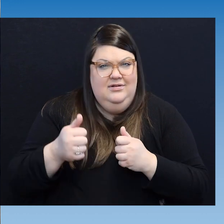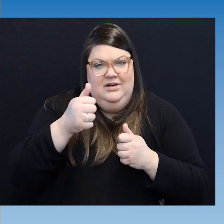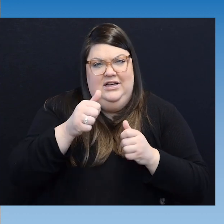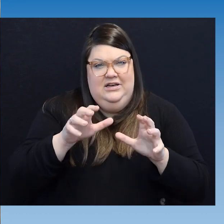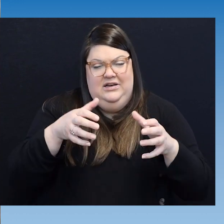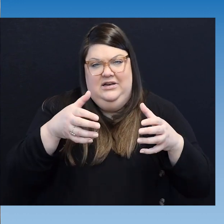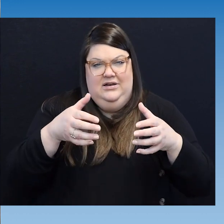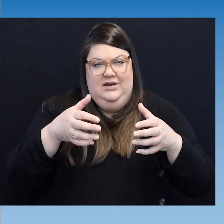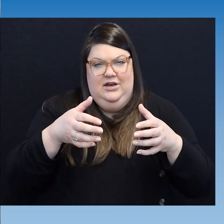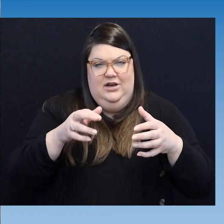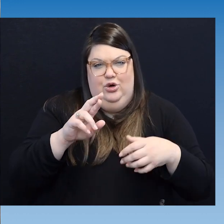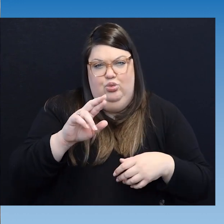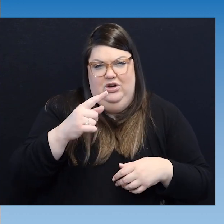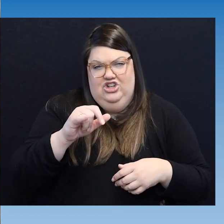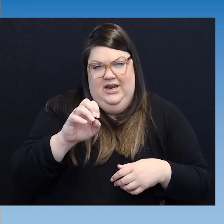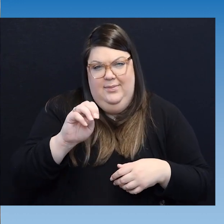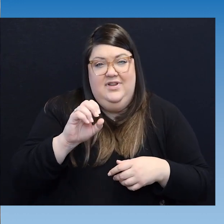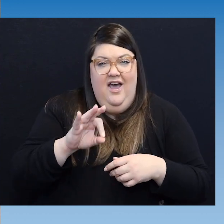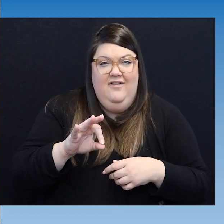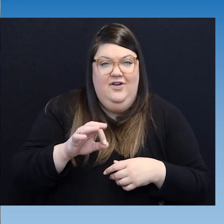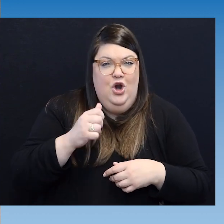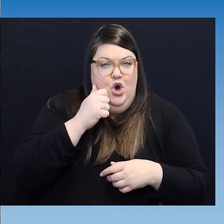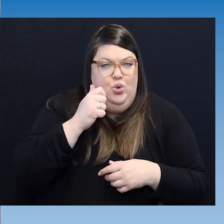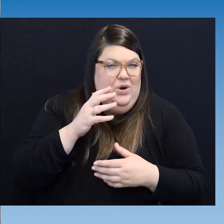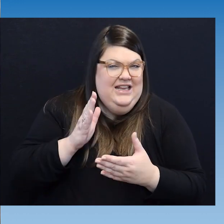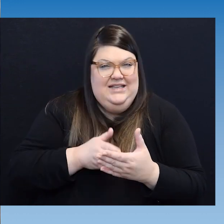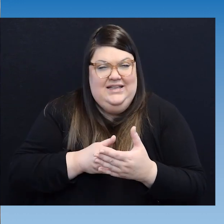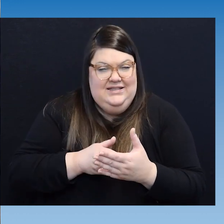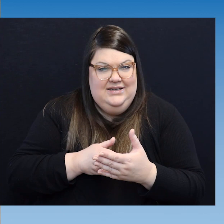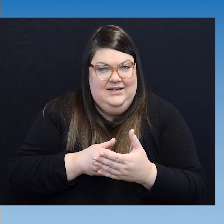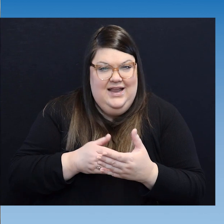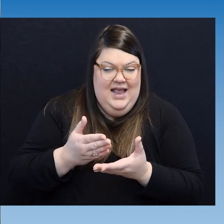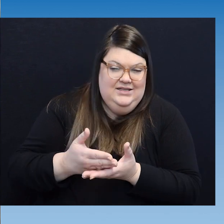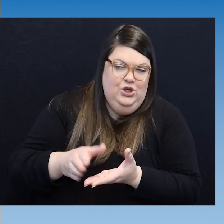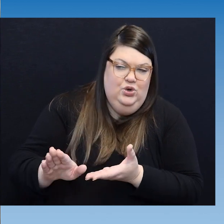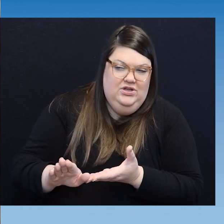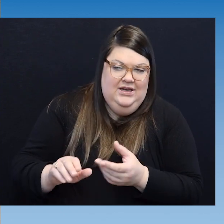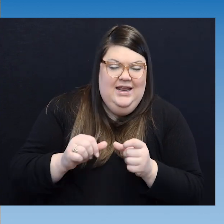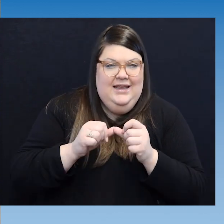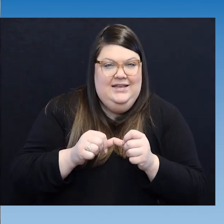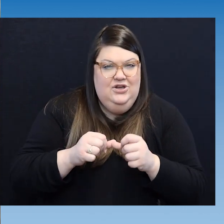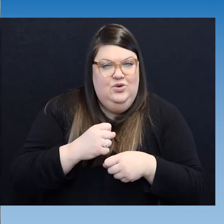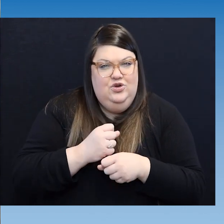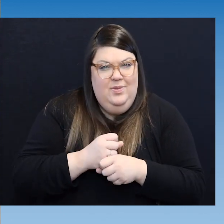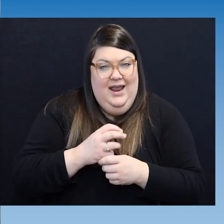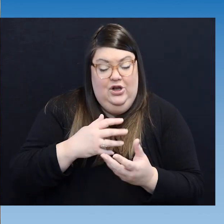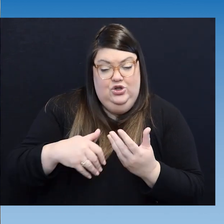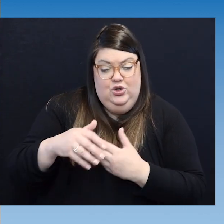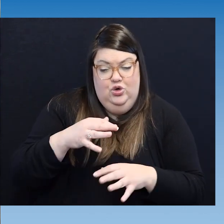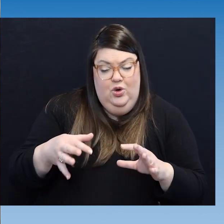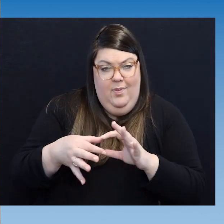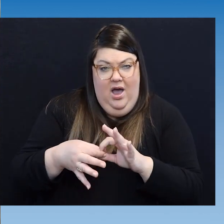racist exclusions continue to render or make social bonds within